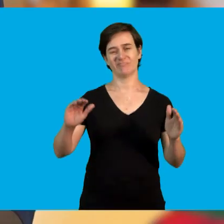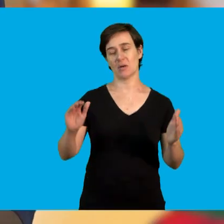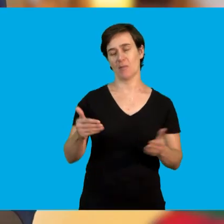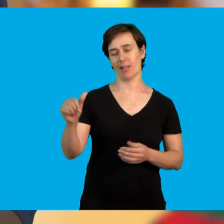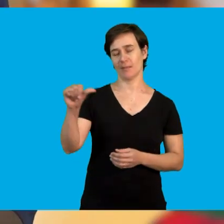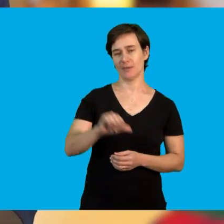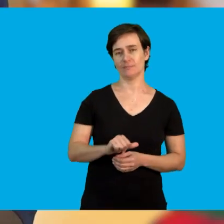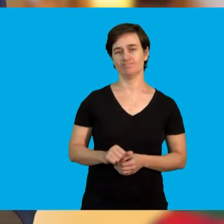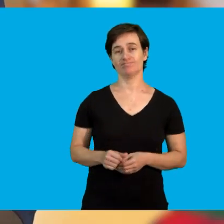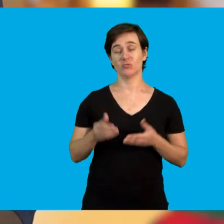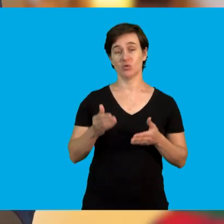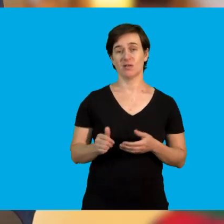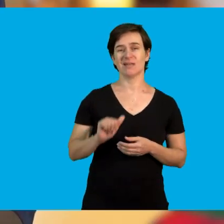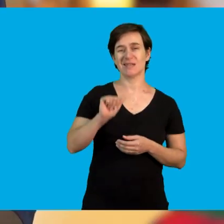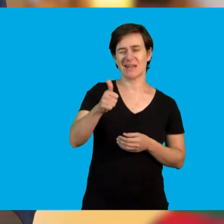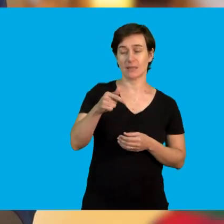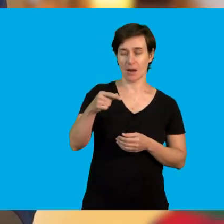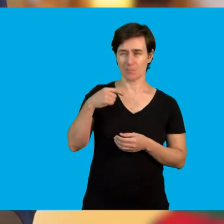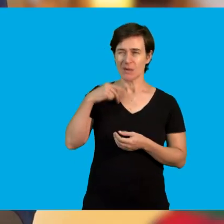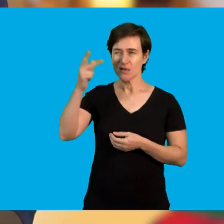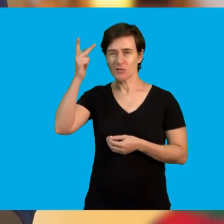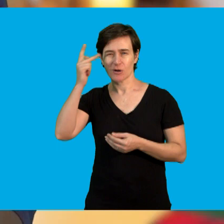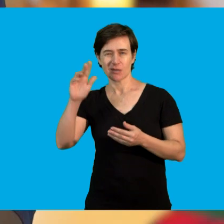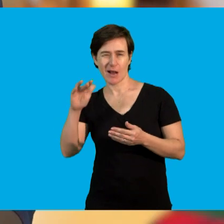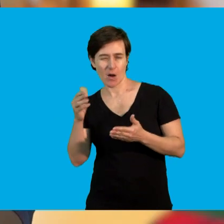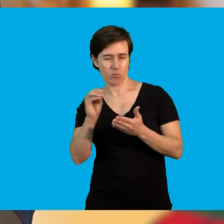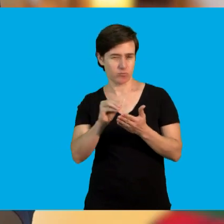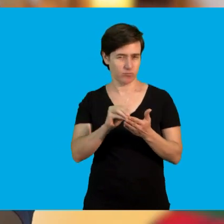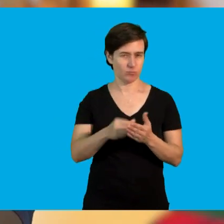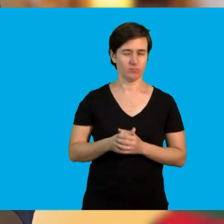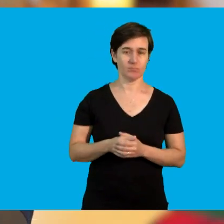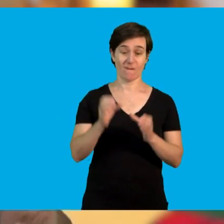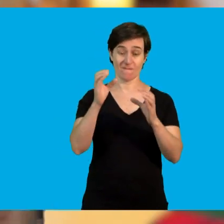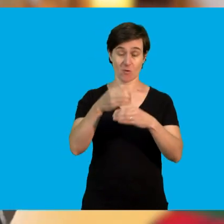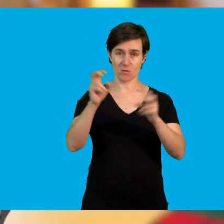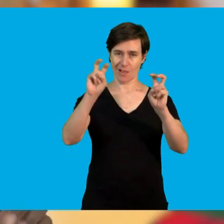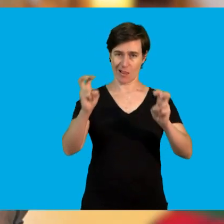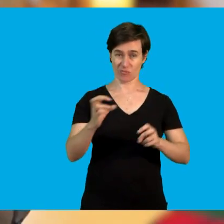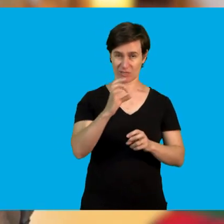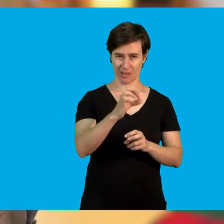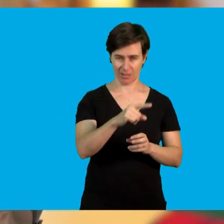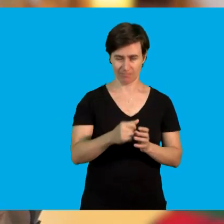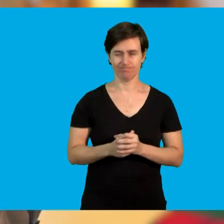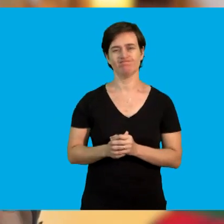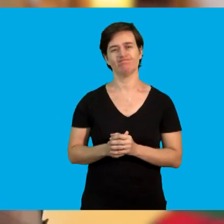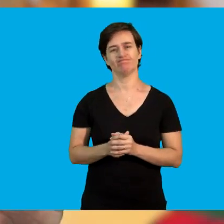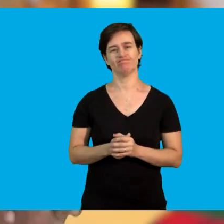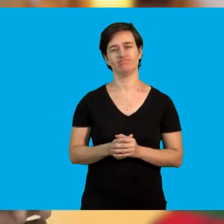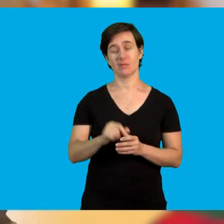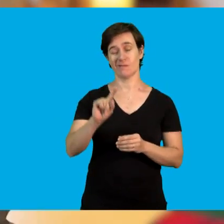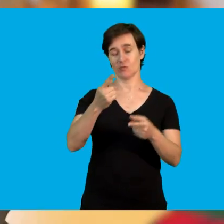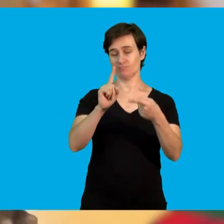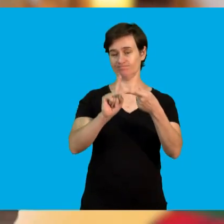Welcome back, learners. Now jumping to our application questions, and they are still based on electric cells. The first question